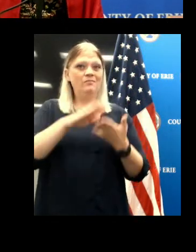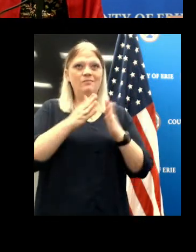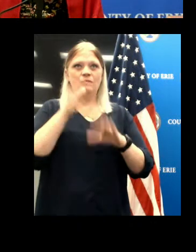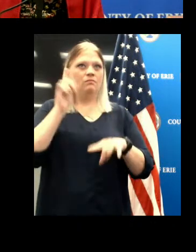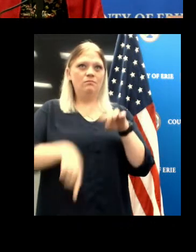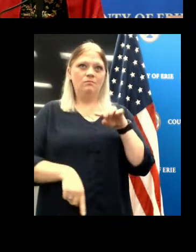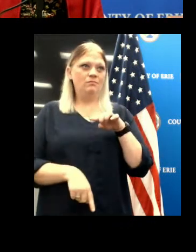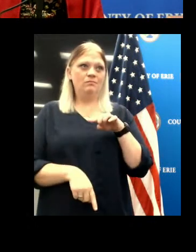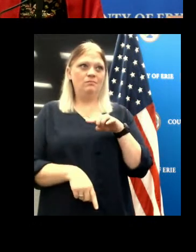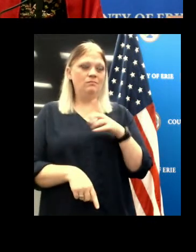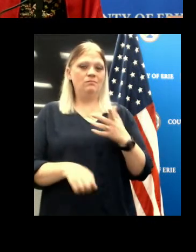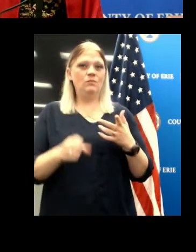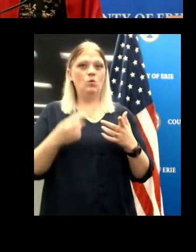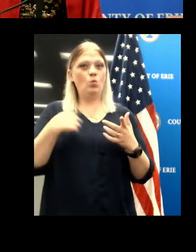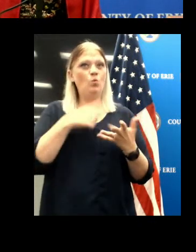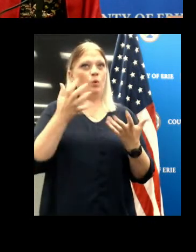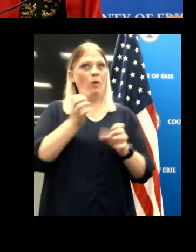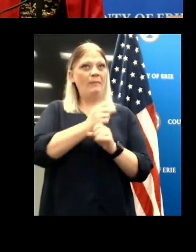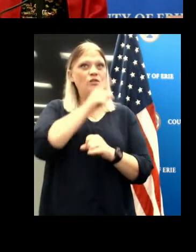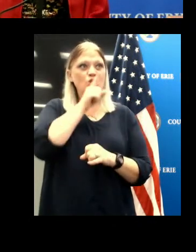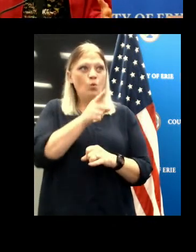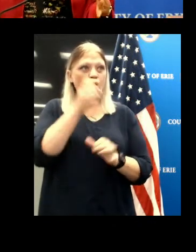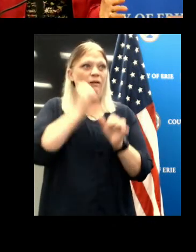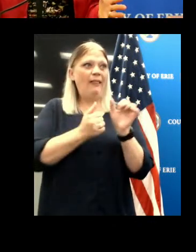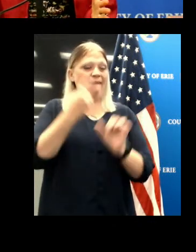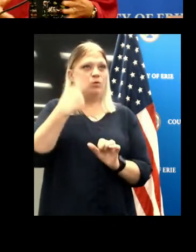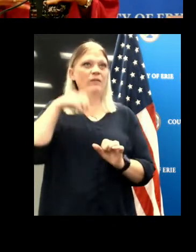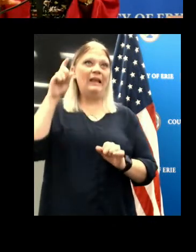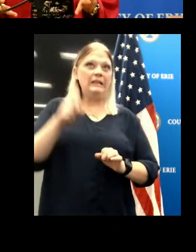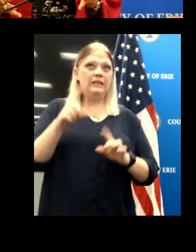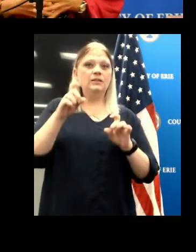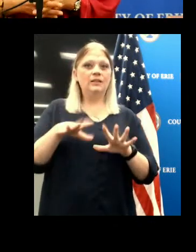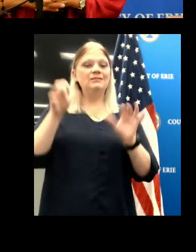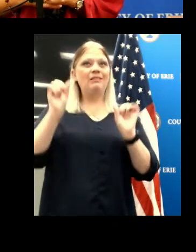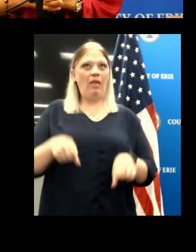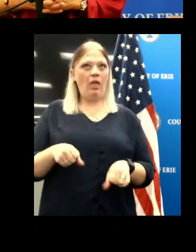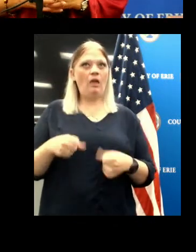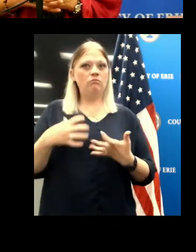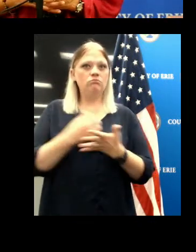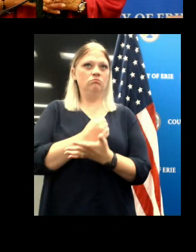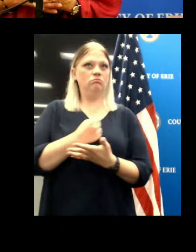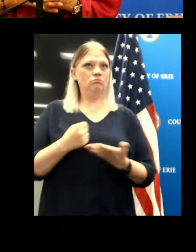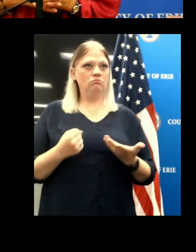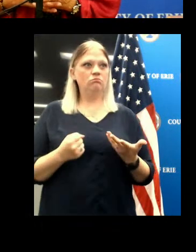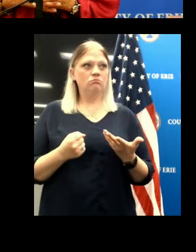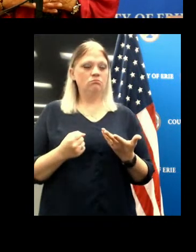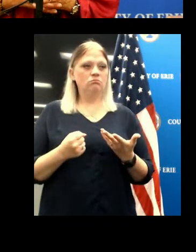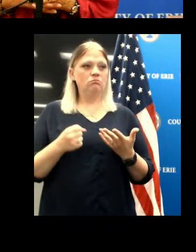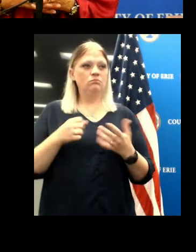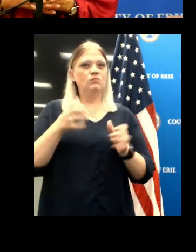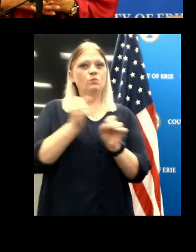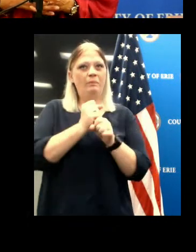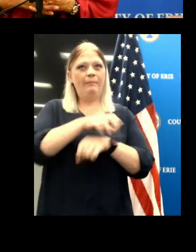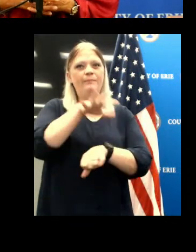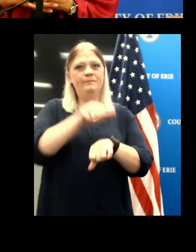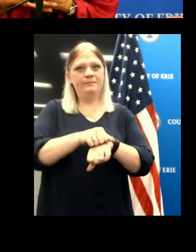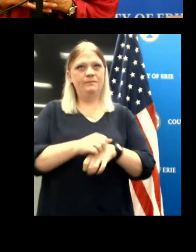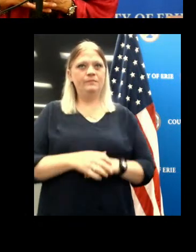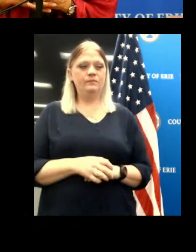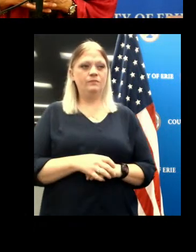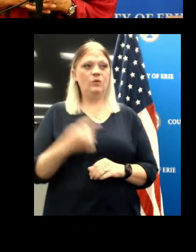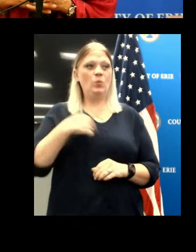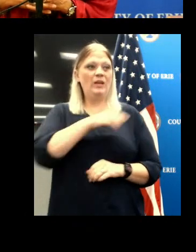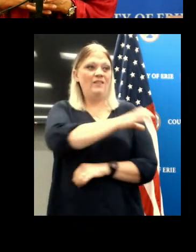cannot do. So we want to make sure that everybody who needs a test can get a test, so we're asking to schedule an appointment. We have